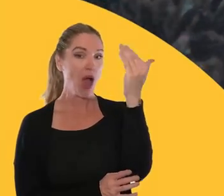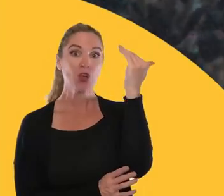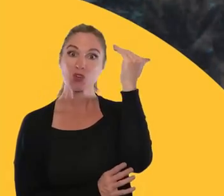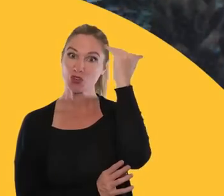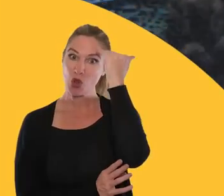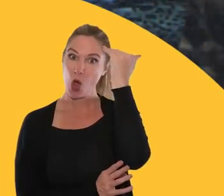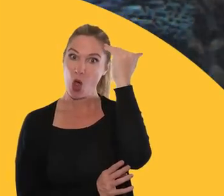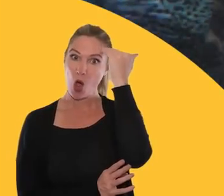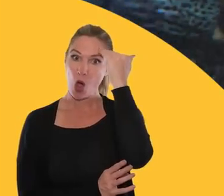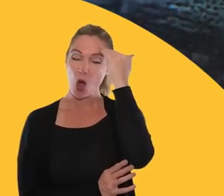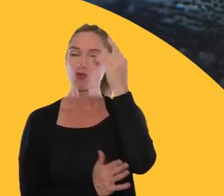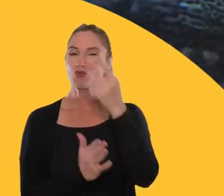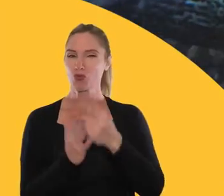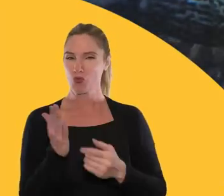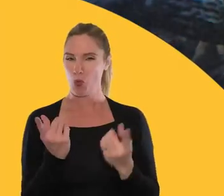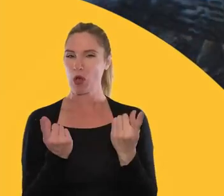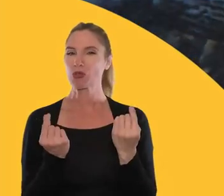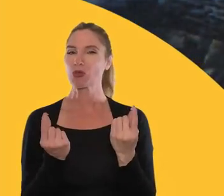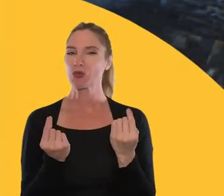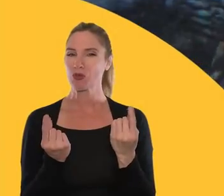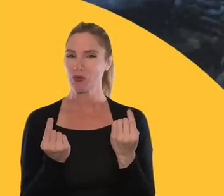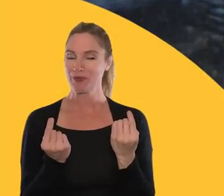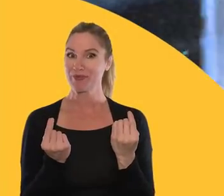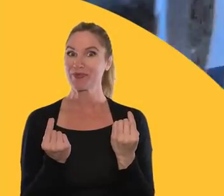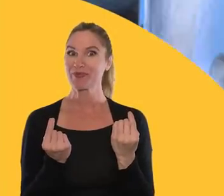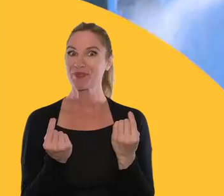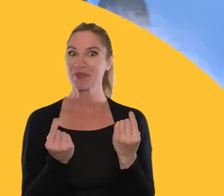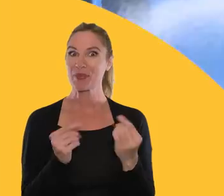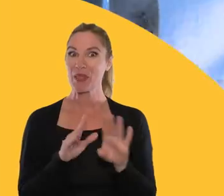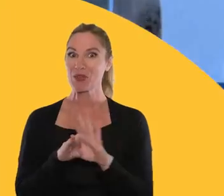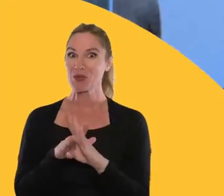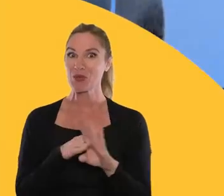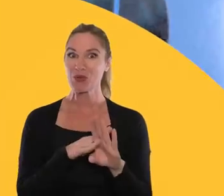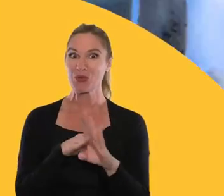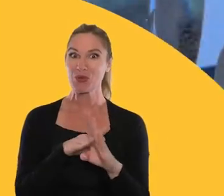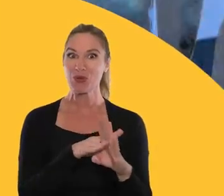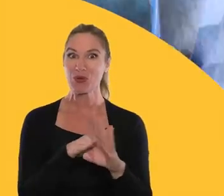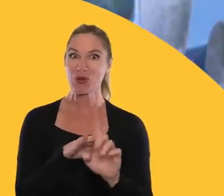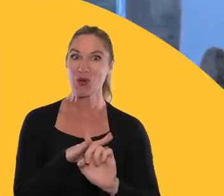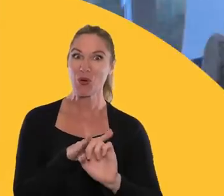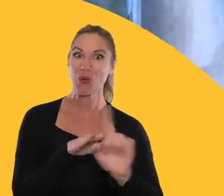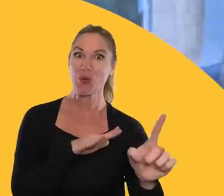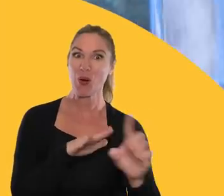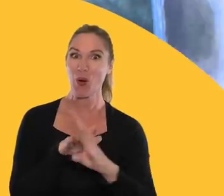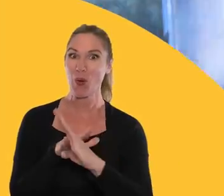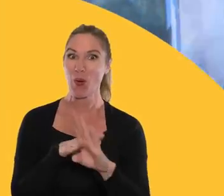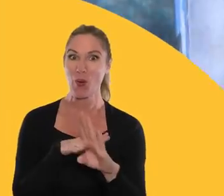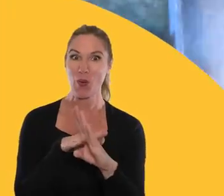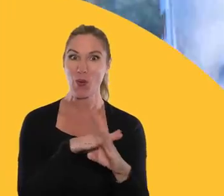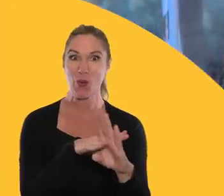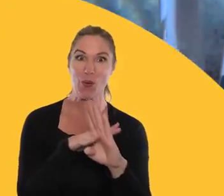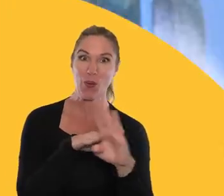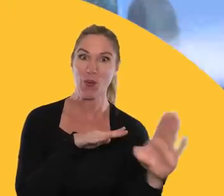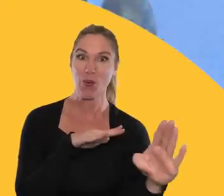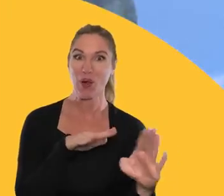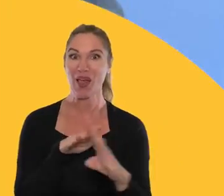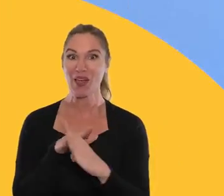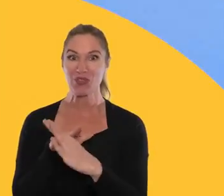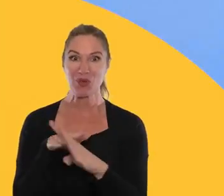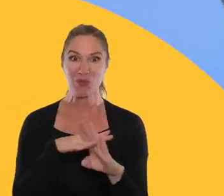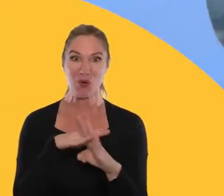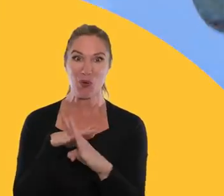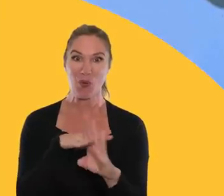grandpa knows just what to do. Swim away, swim